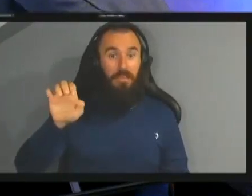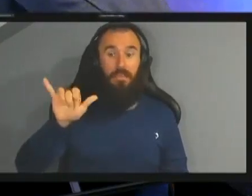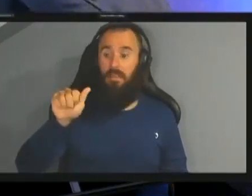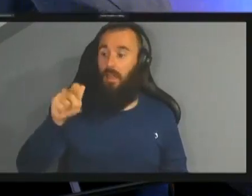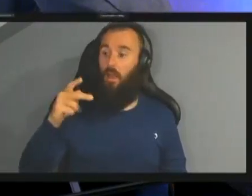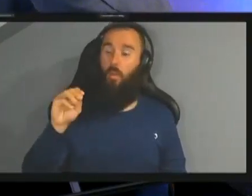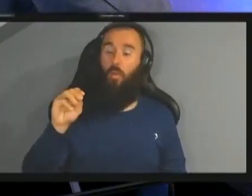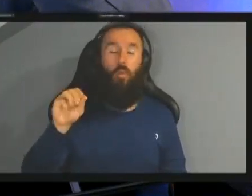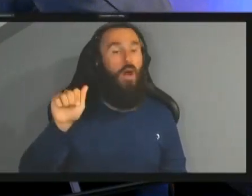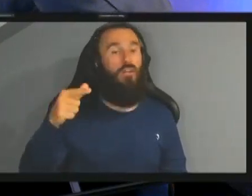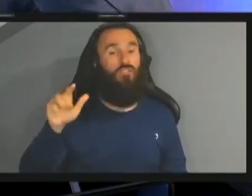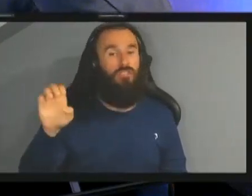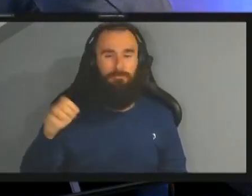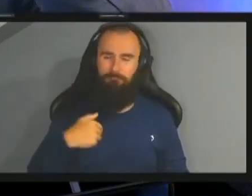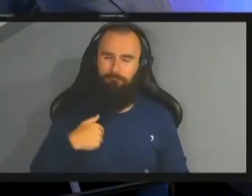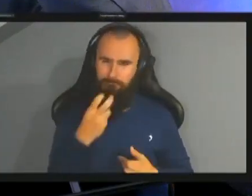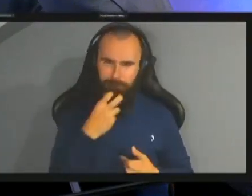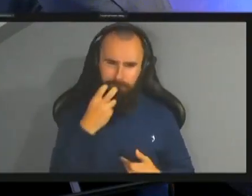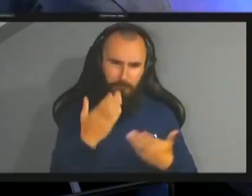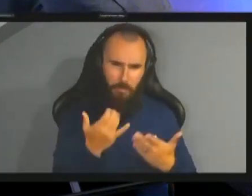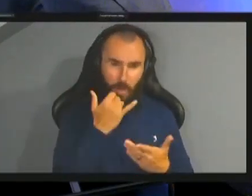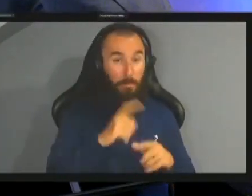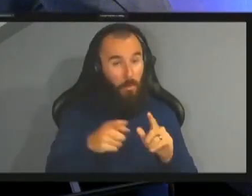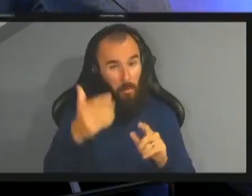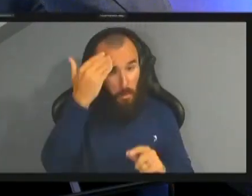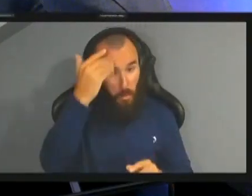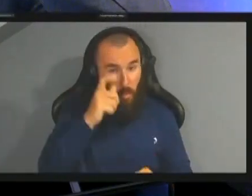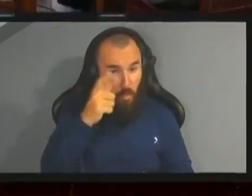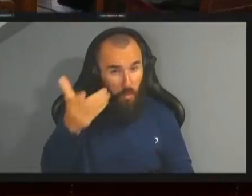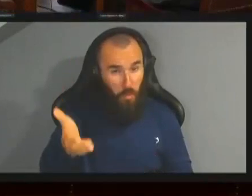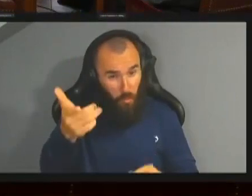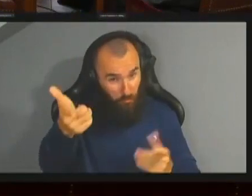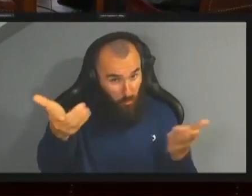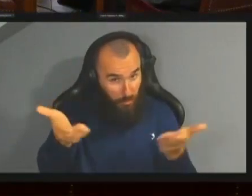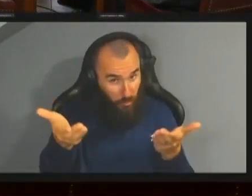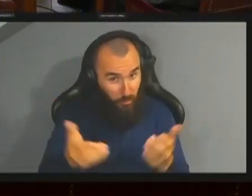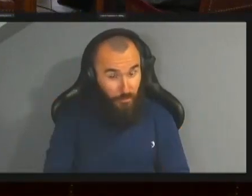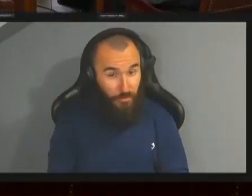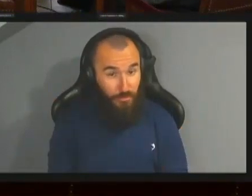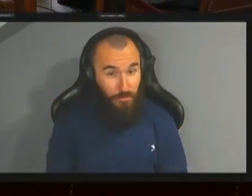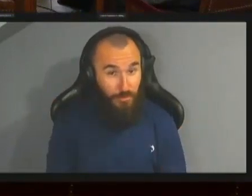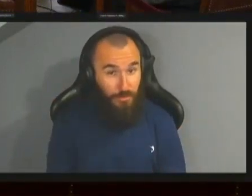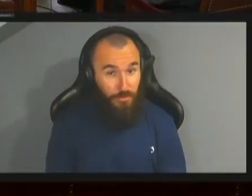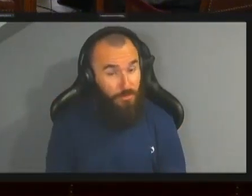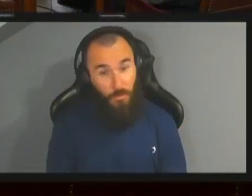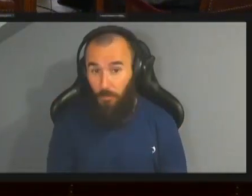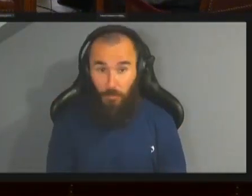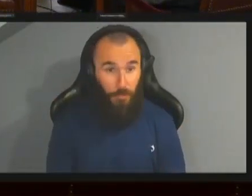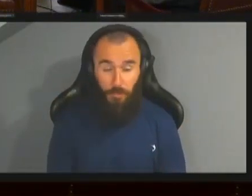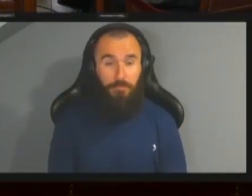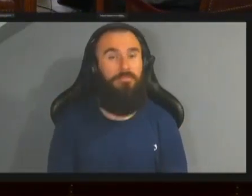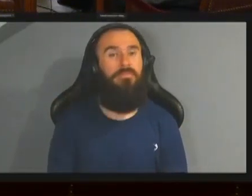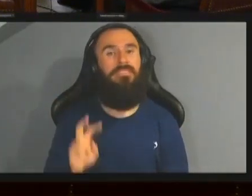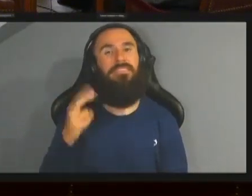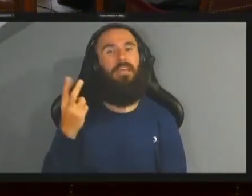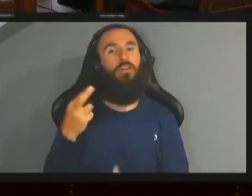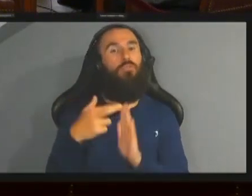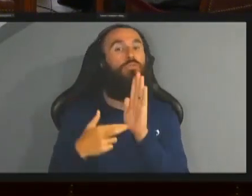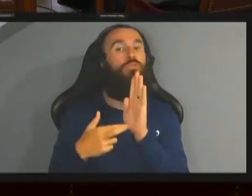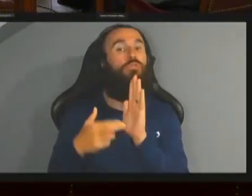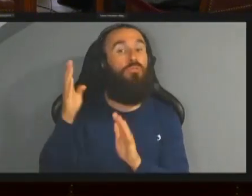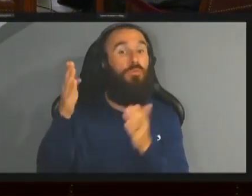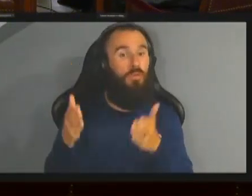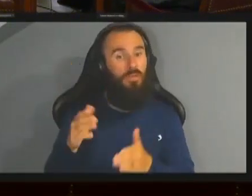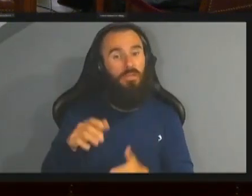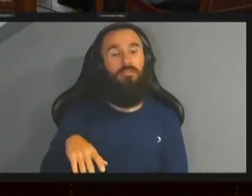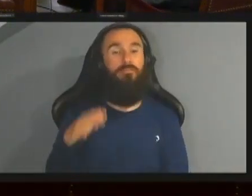Yakoaji. I'm saying it wrong, but you know who you are. Are you with us? No. Second registered speaker is